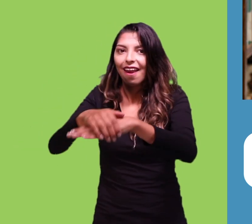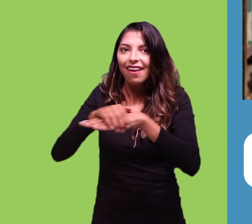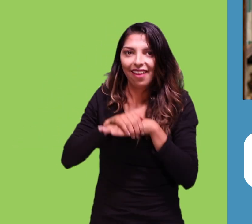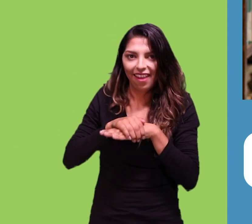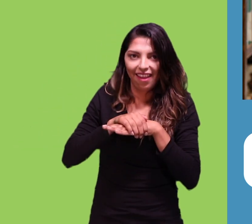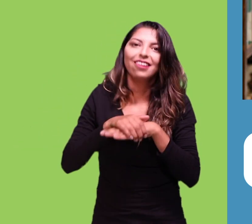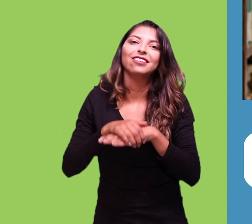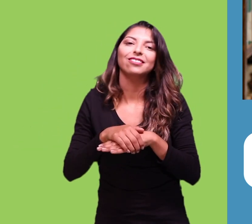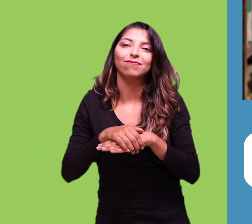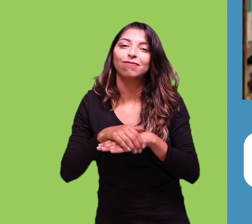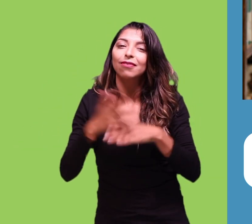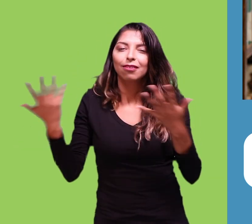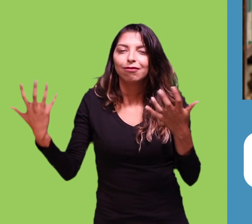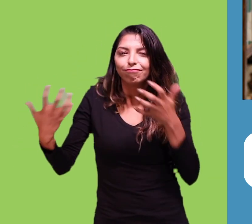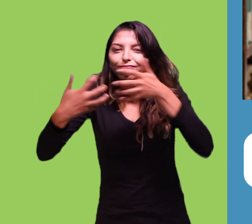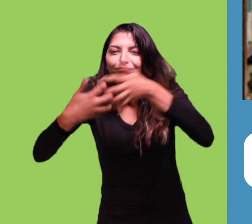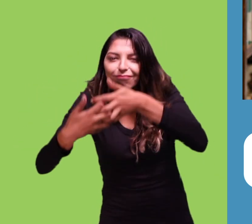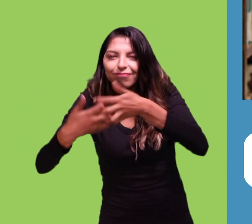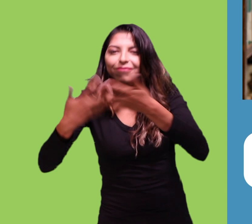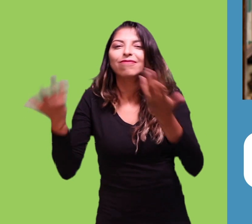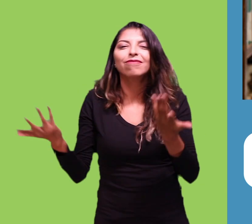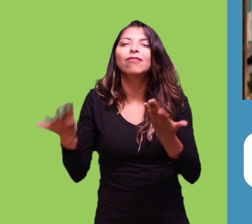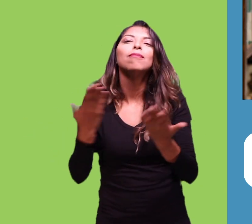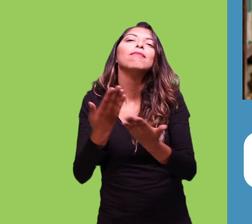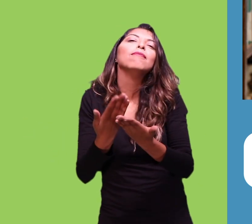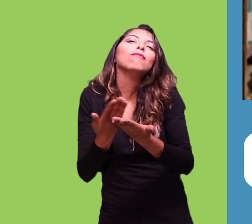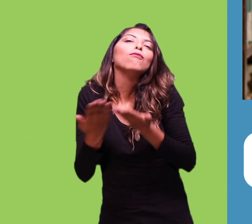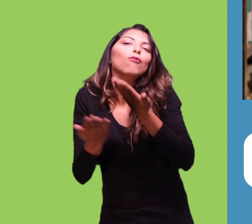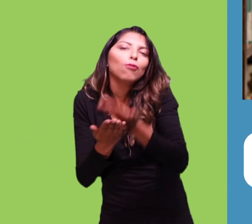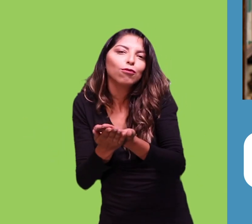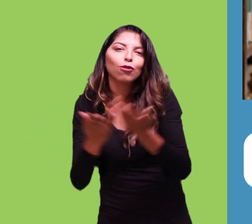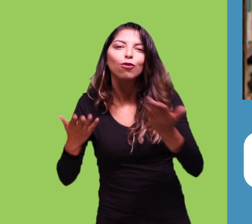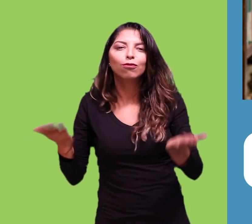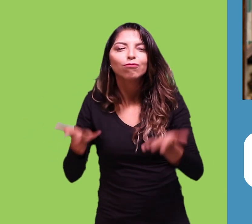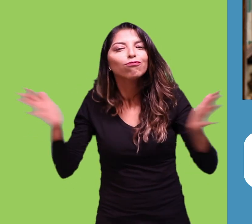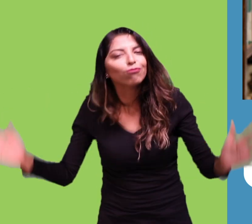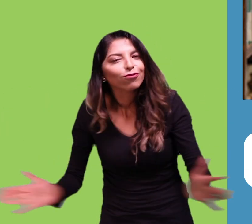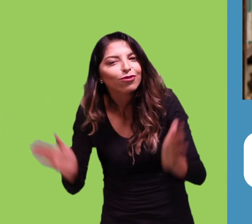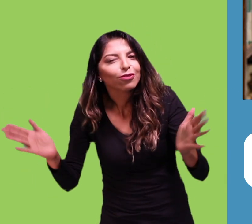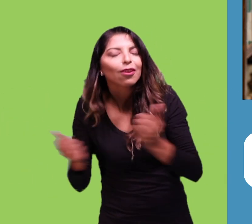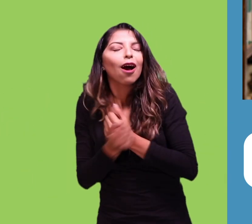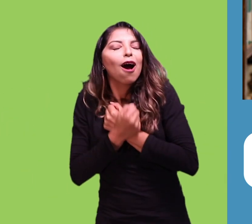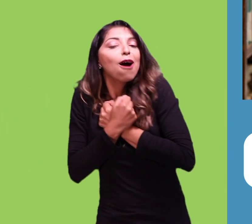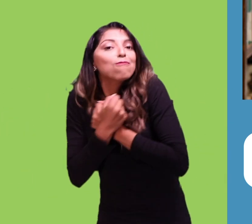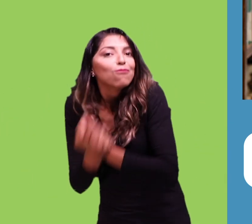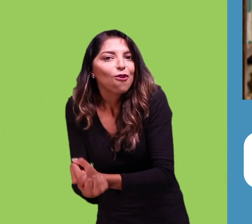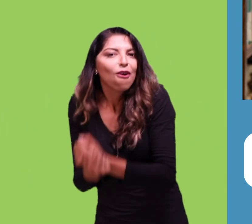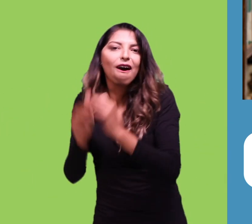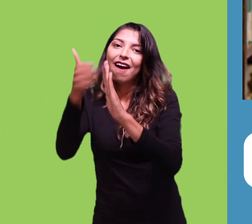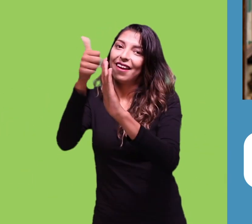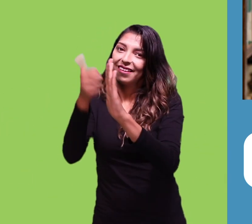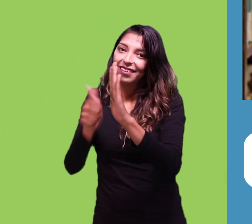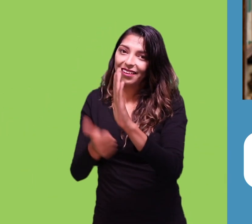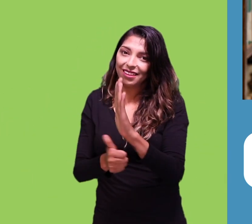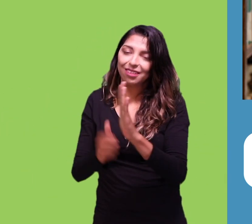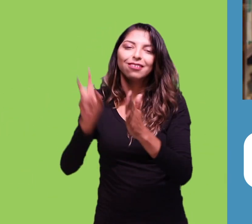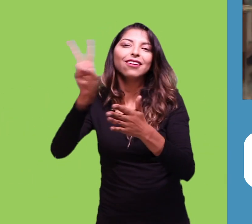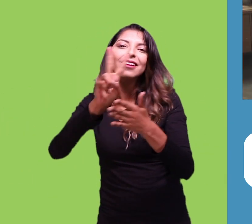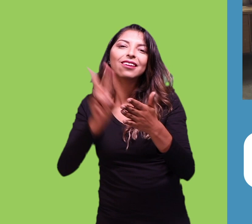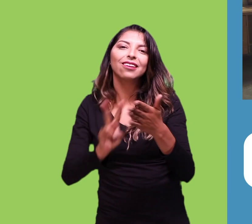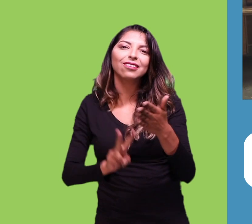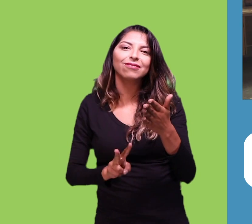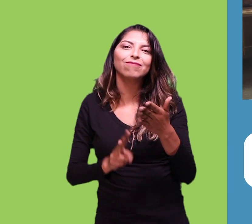wonderful world of the arts in the English language. According to the English curriculum, this curricular thread proposes